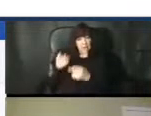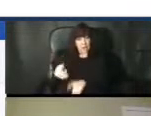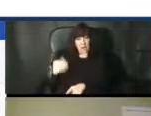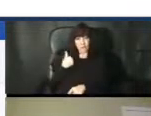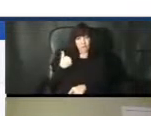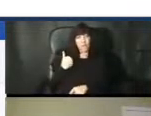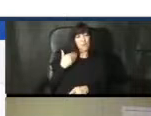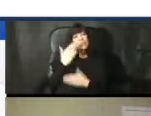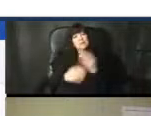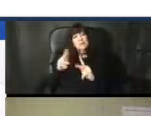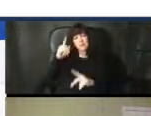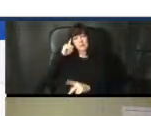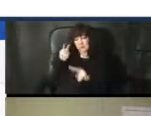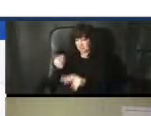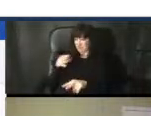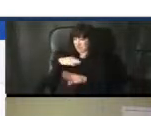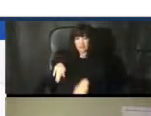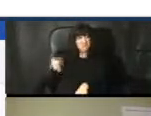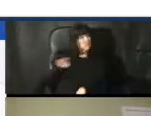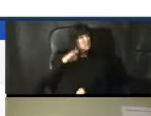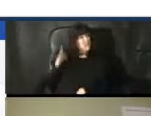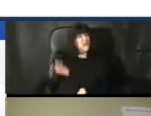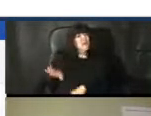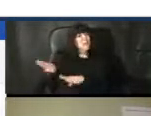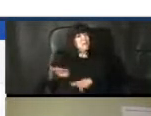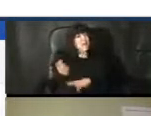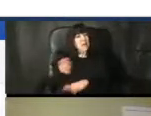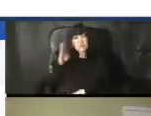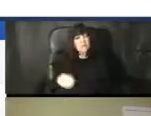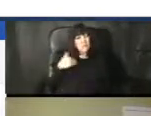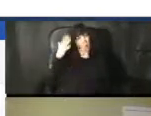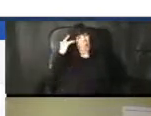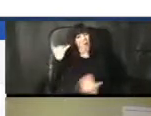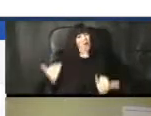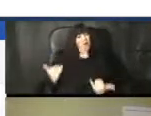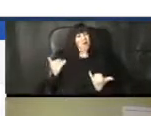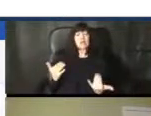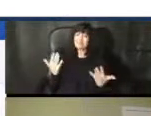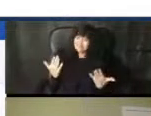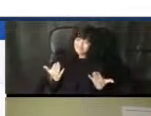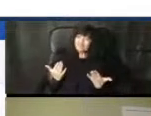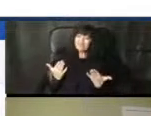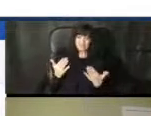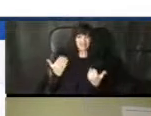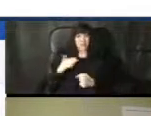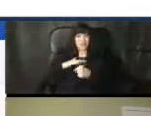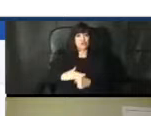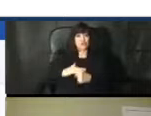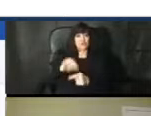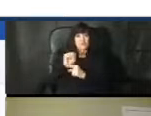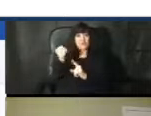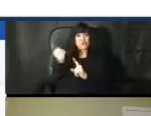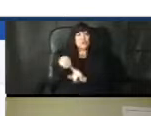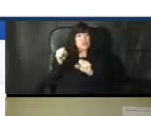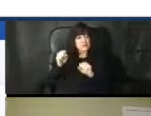in behavior, changes in mood. We talked about the importance of and opportunities to